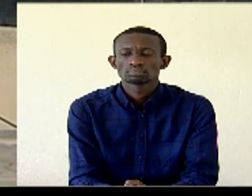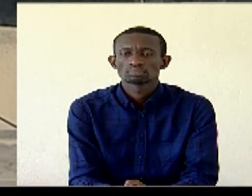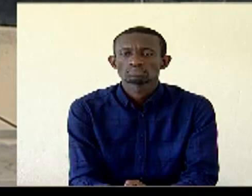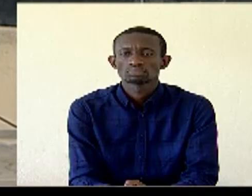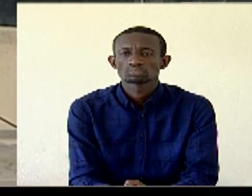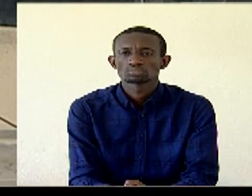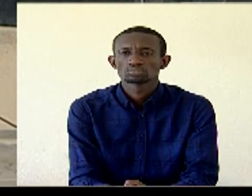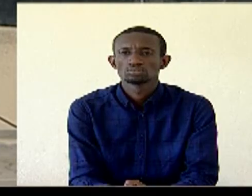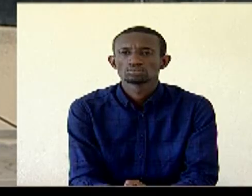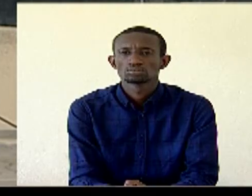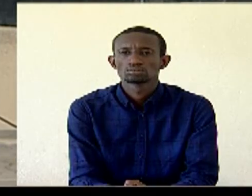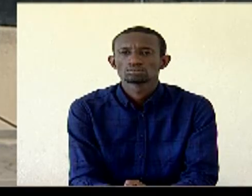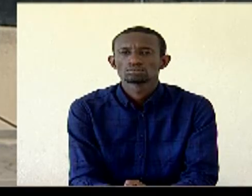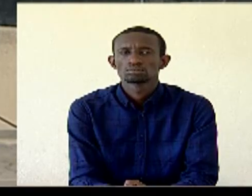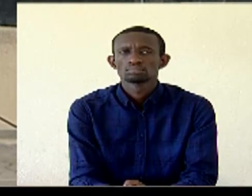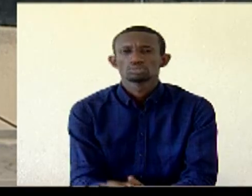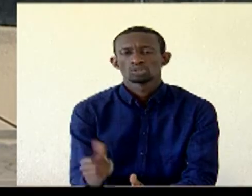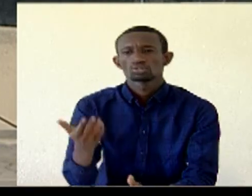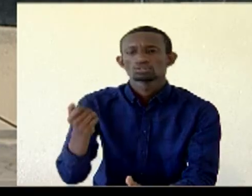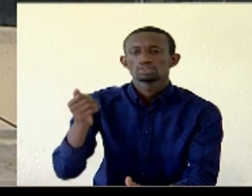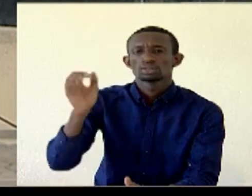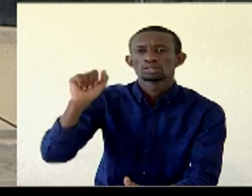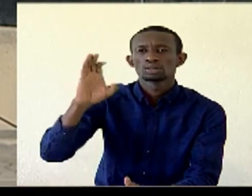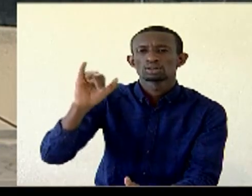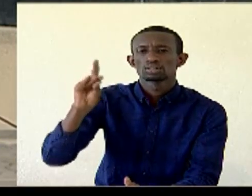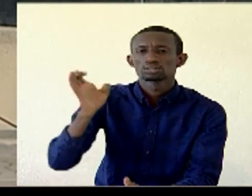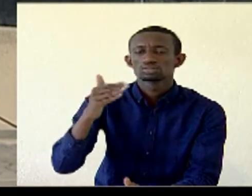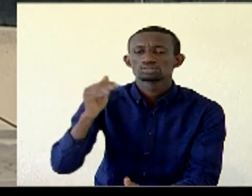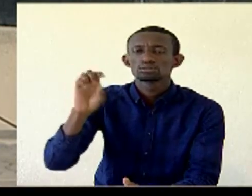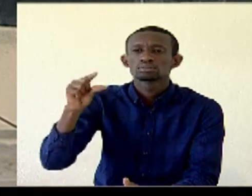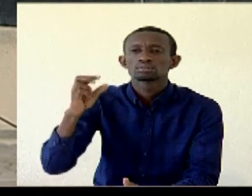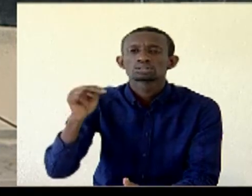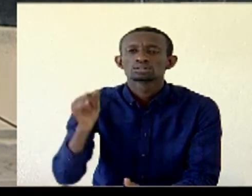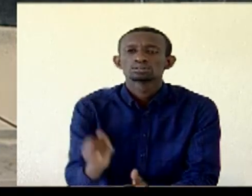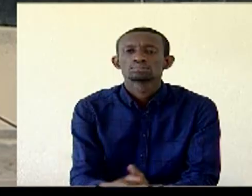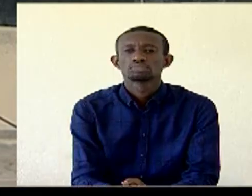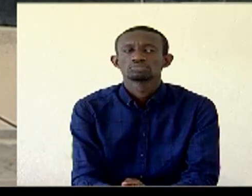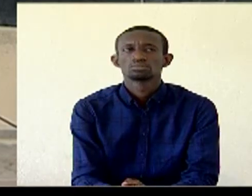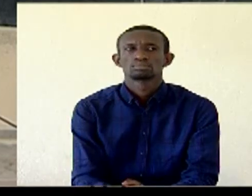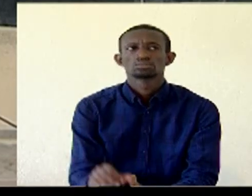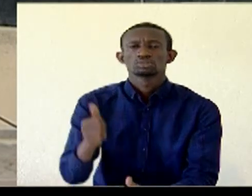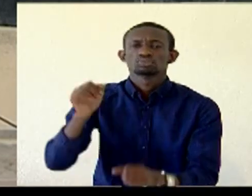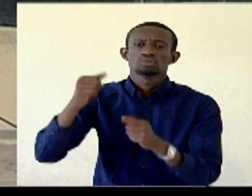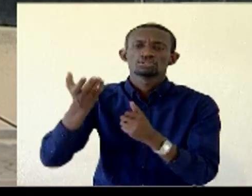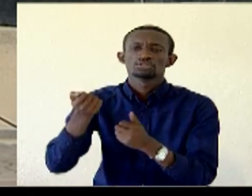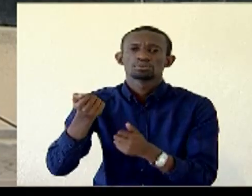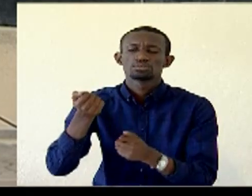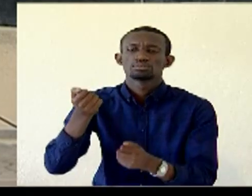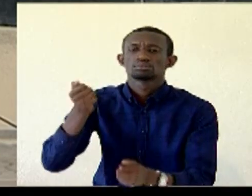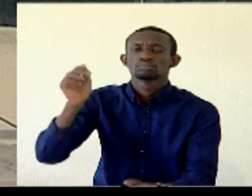the acid halides. We have from the acid halides, you may have